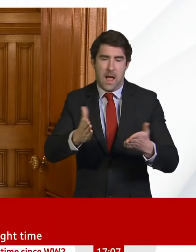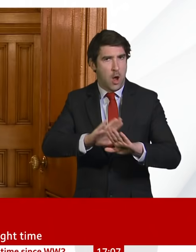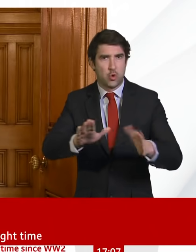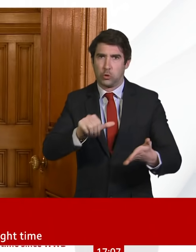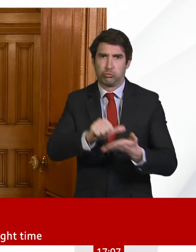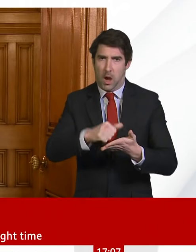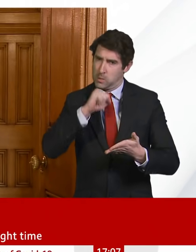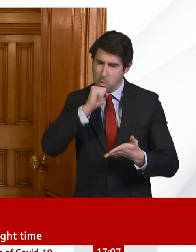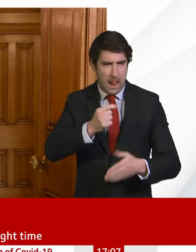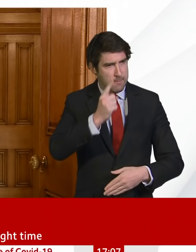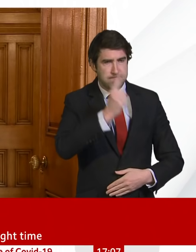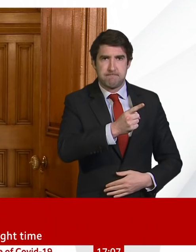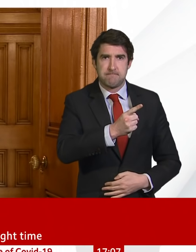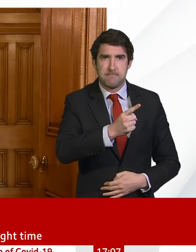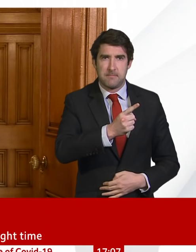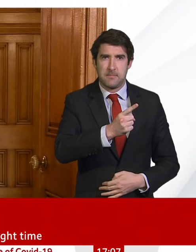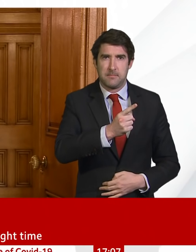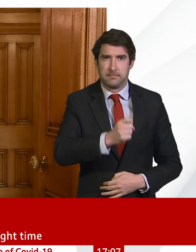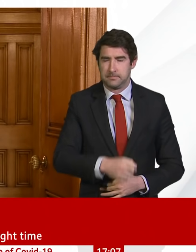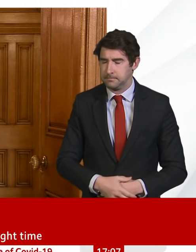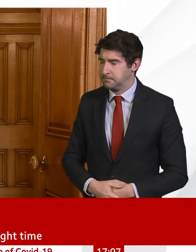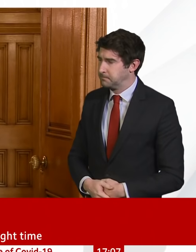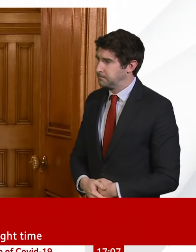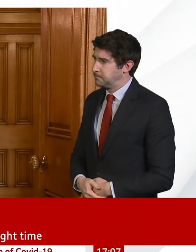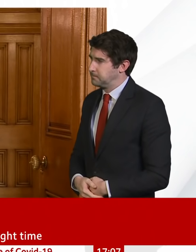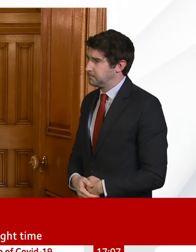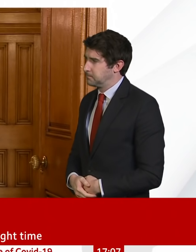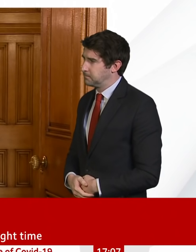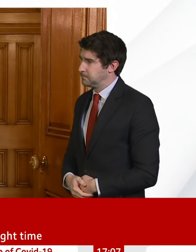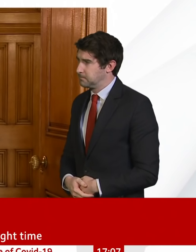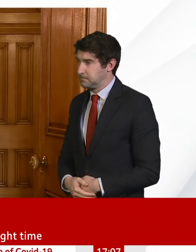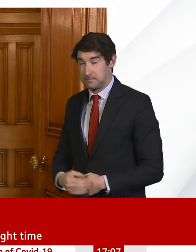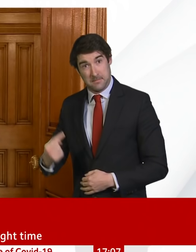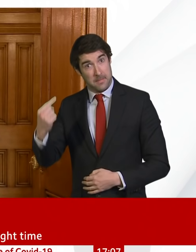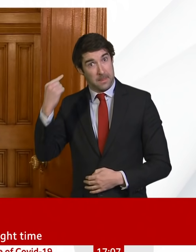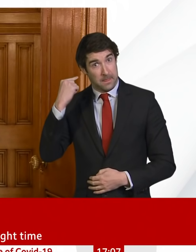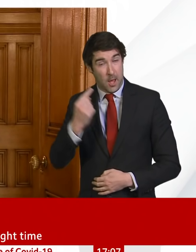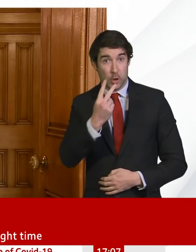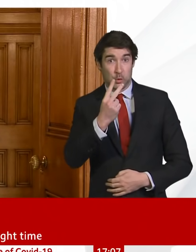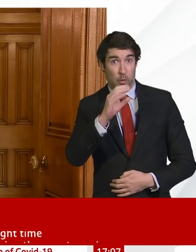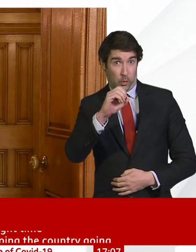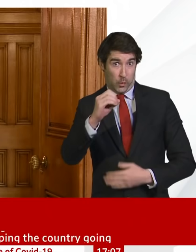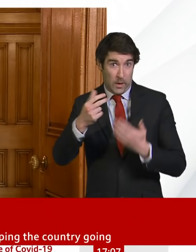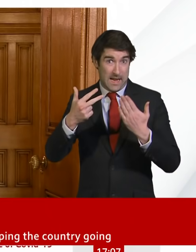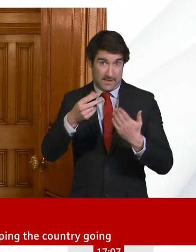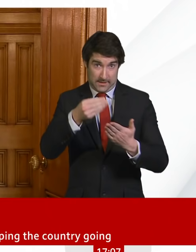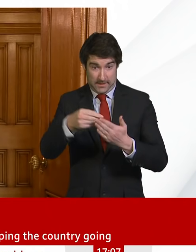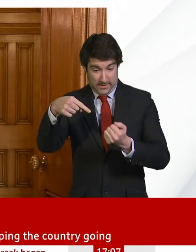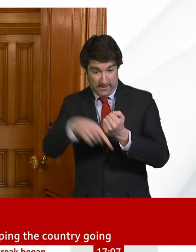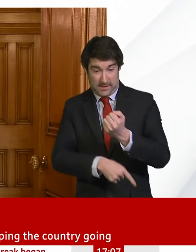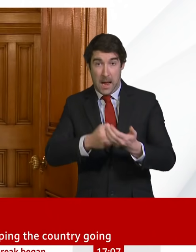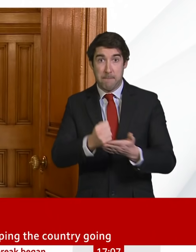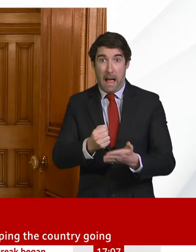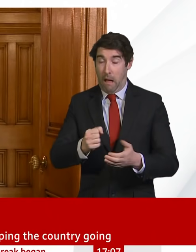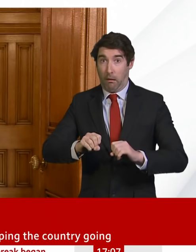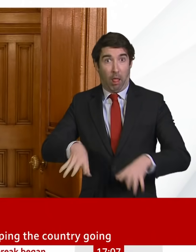difficulty. Just as the taxpayer stepped in to help the banks back in 2008, we will work